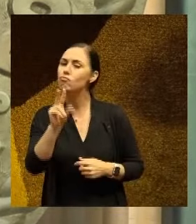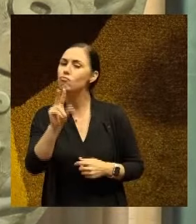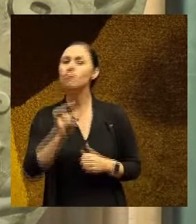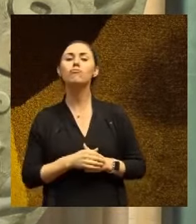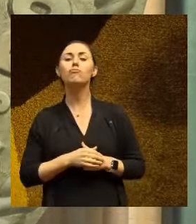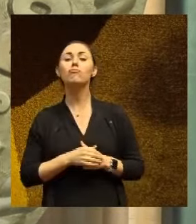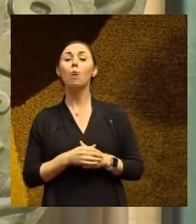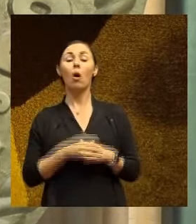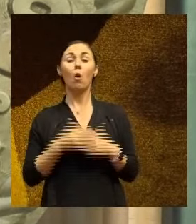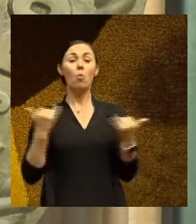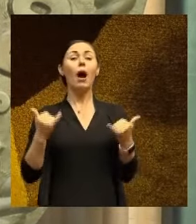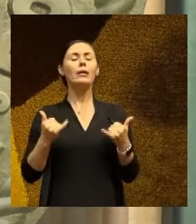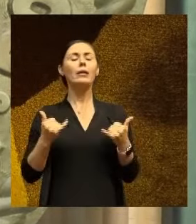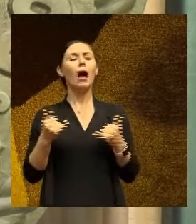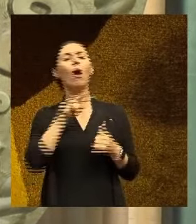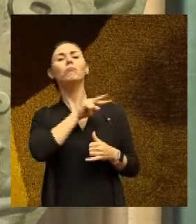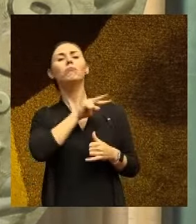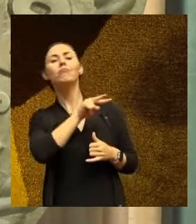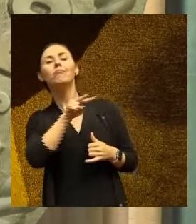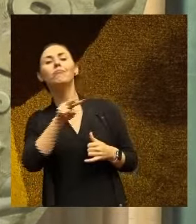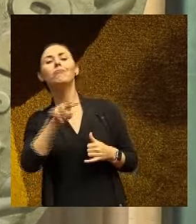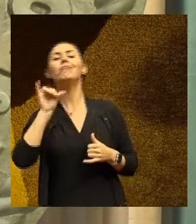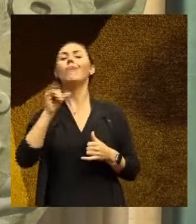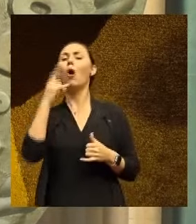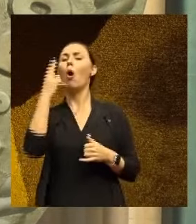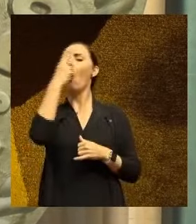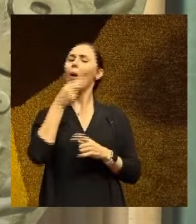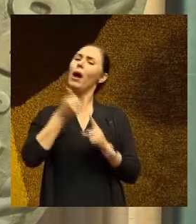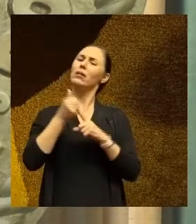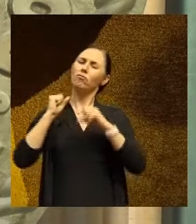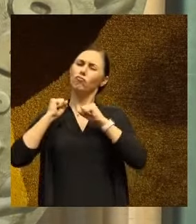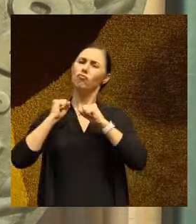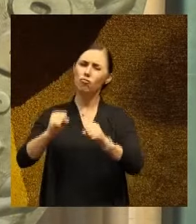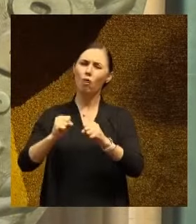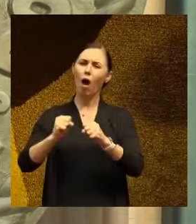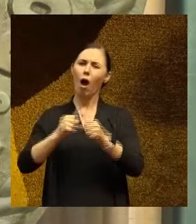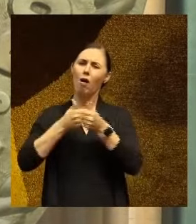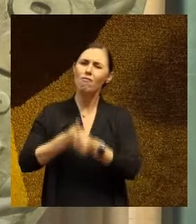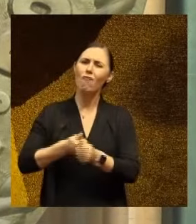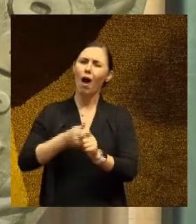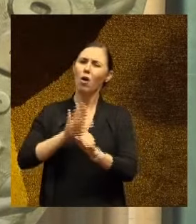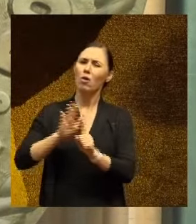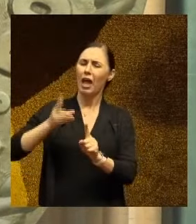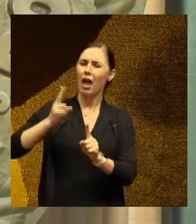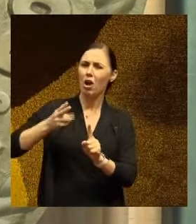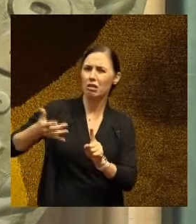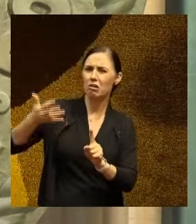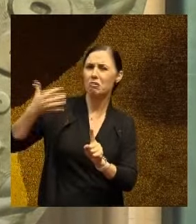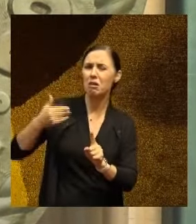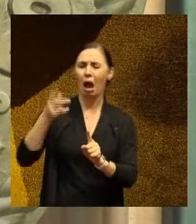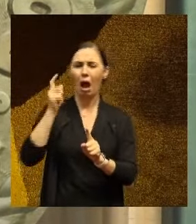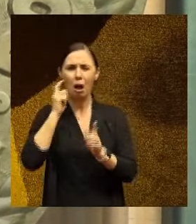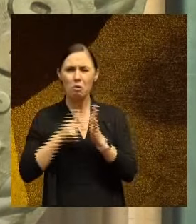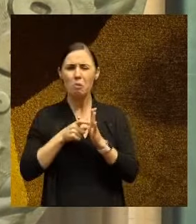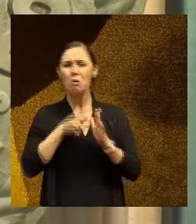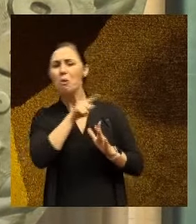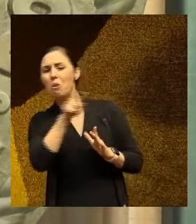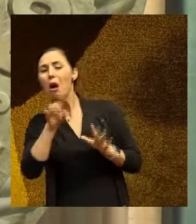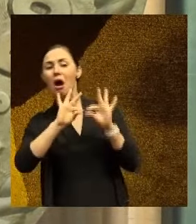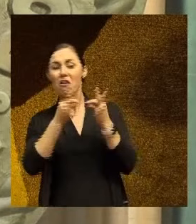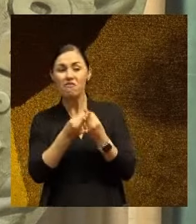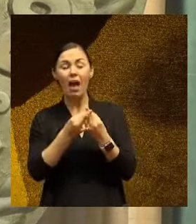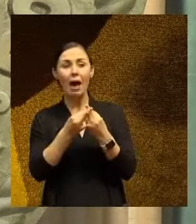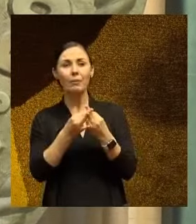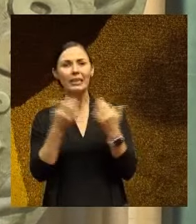remains strong and true to itself. I see families come together even when they cannot physically